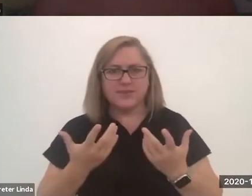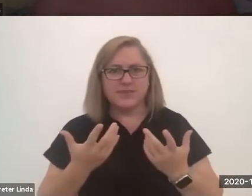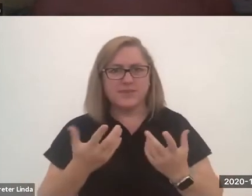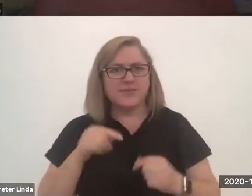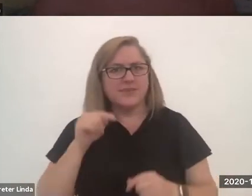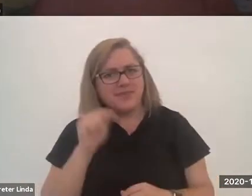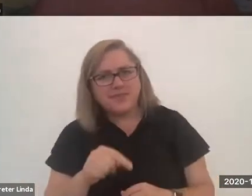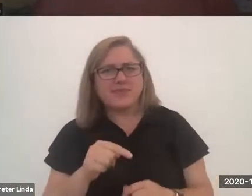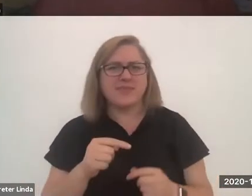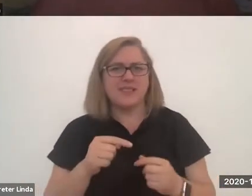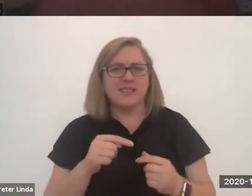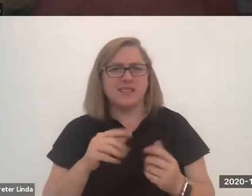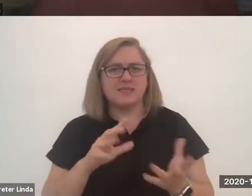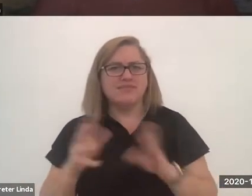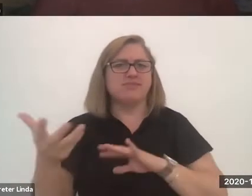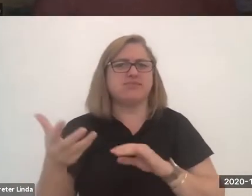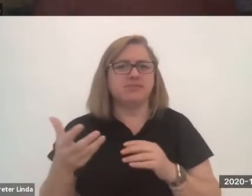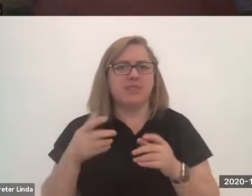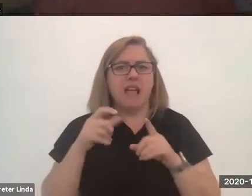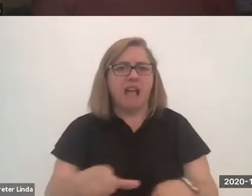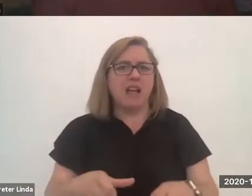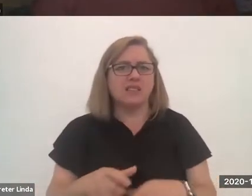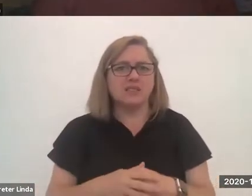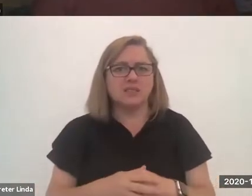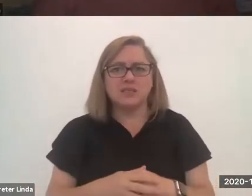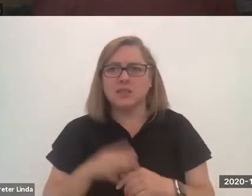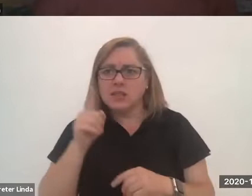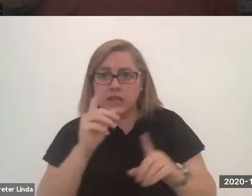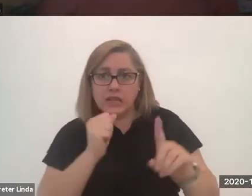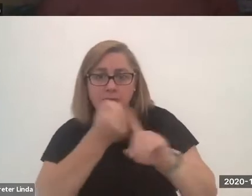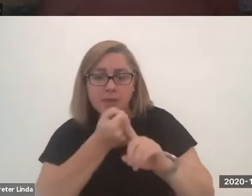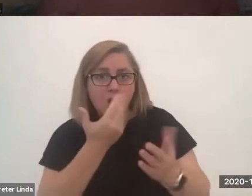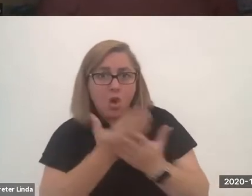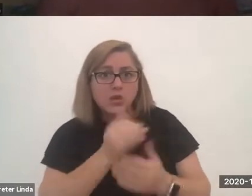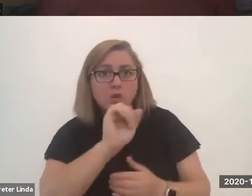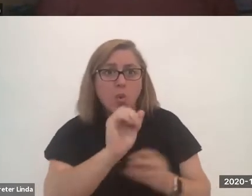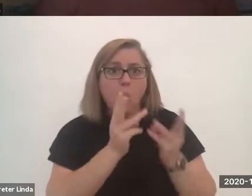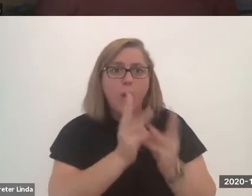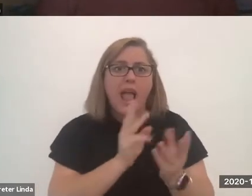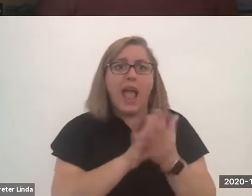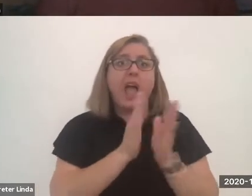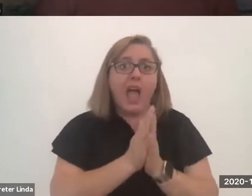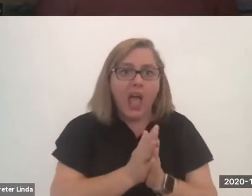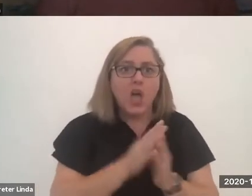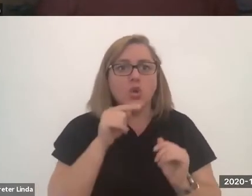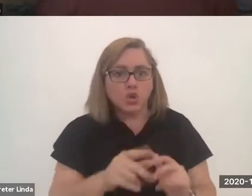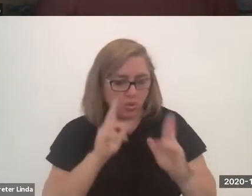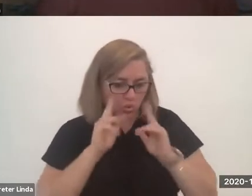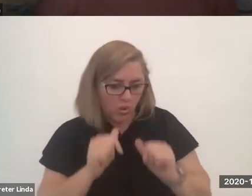It's been, yeah, I've found it really hard. Has that affected your way of also practicing